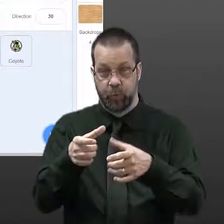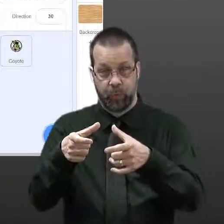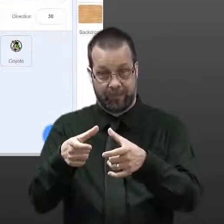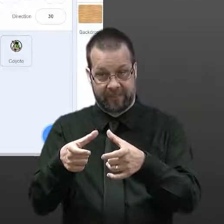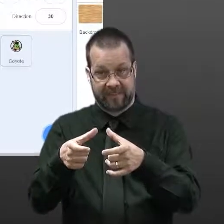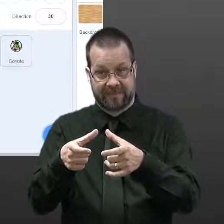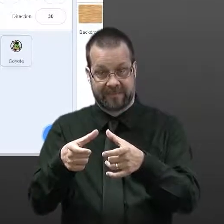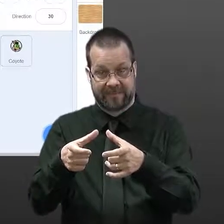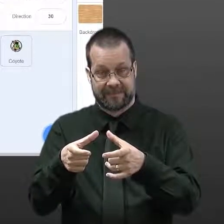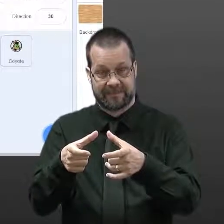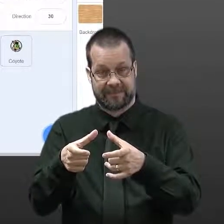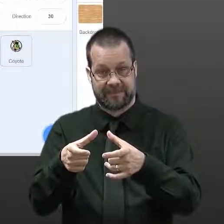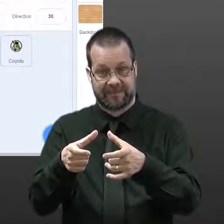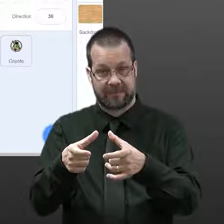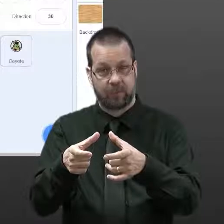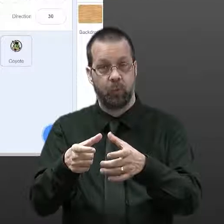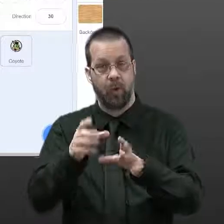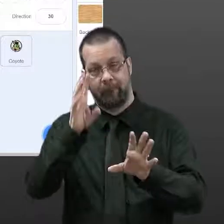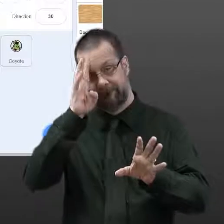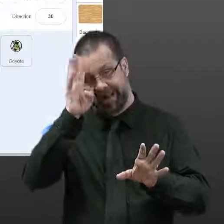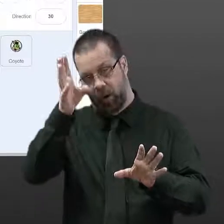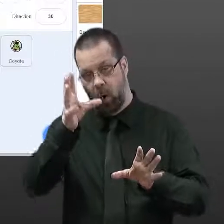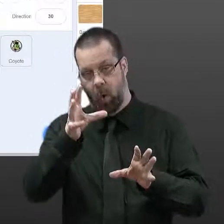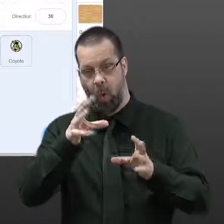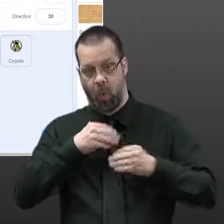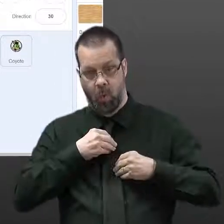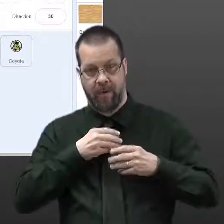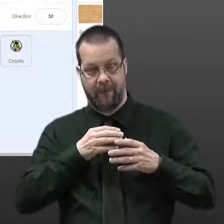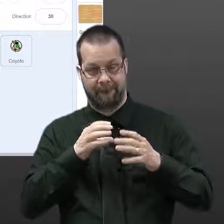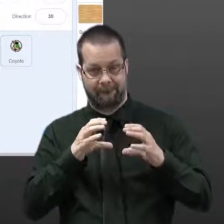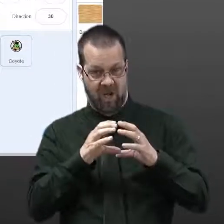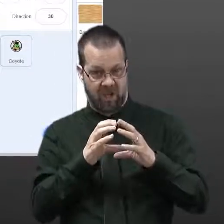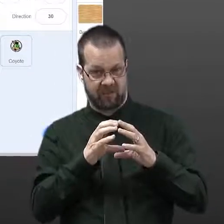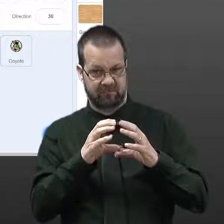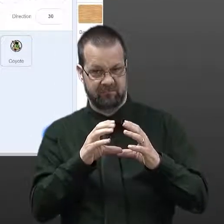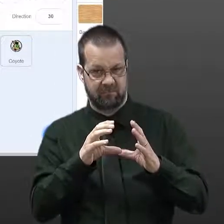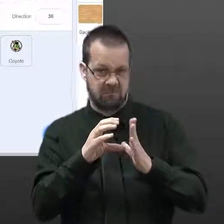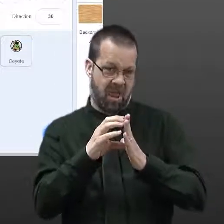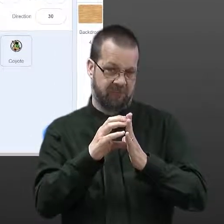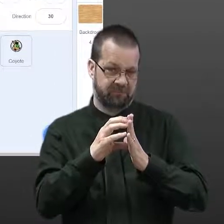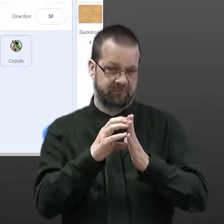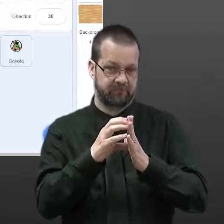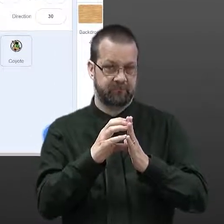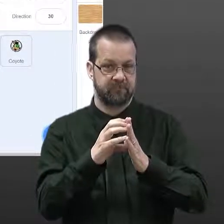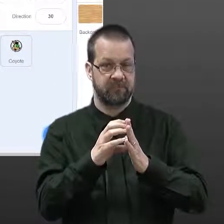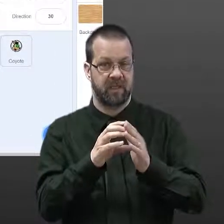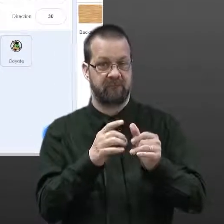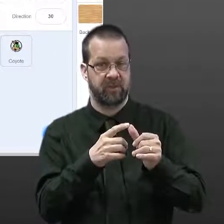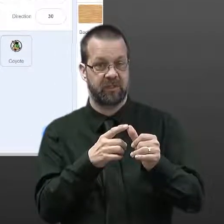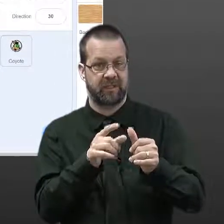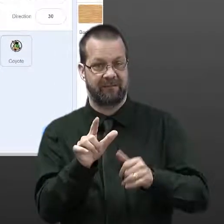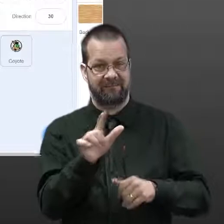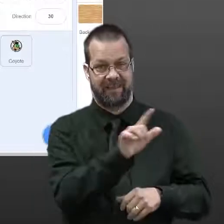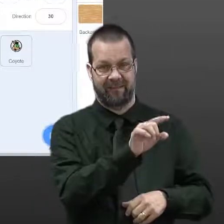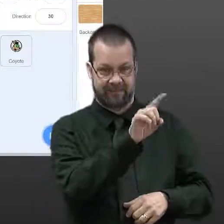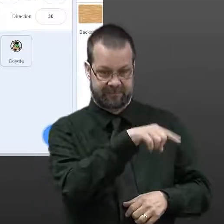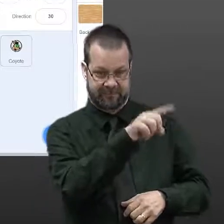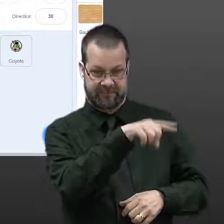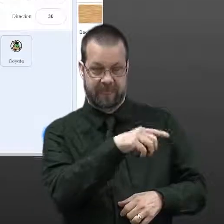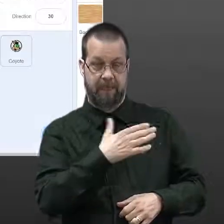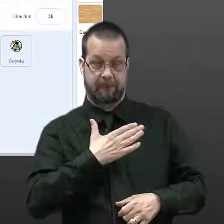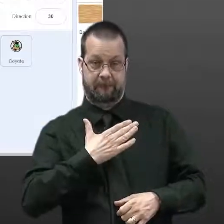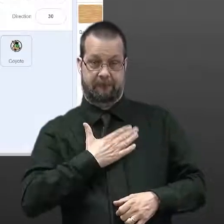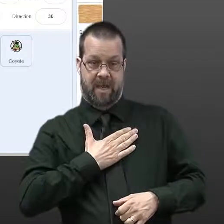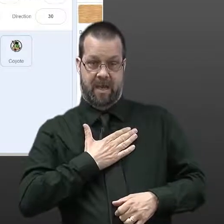to add this code kind of later, but we're going to make our own block to put that code into. Over on the left here,